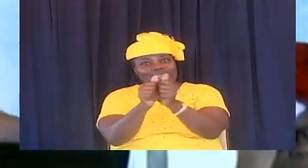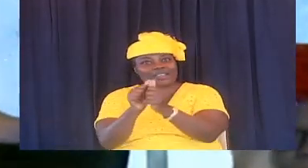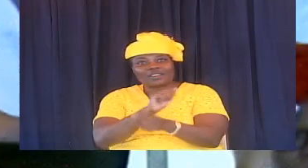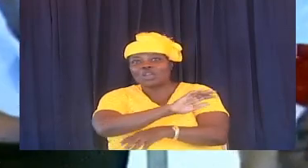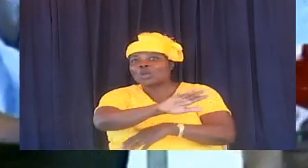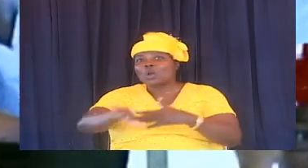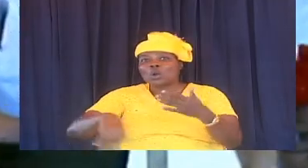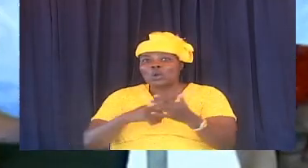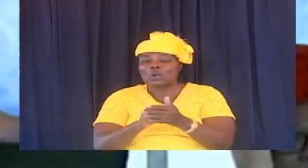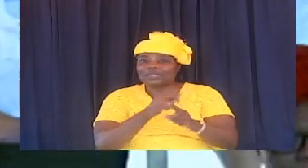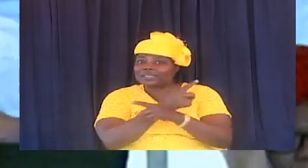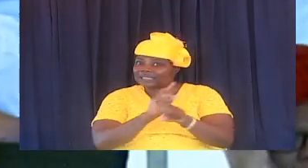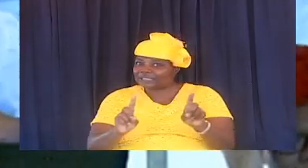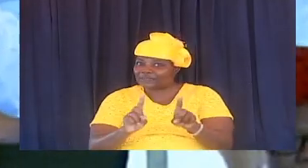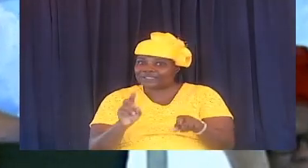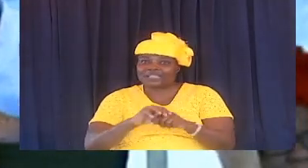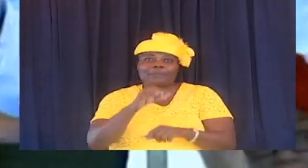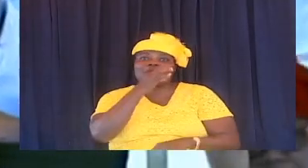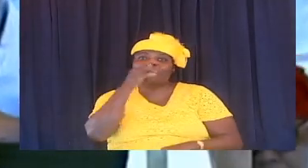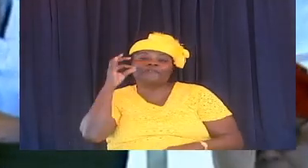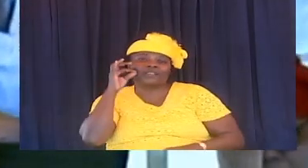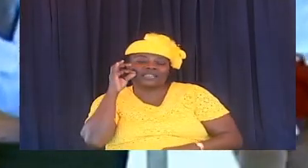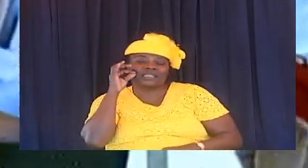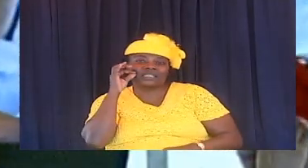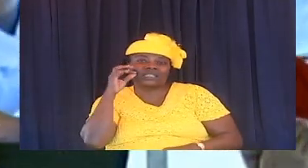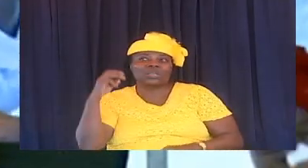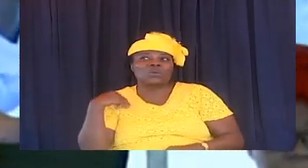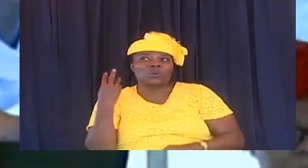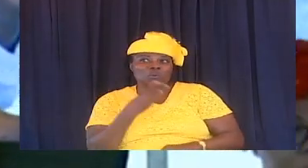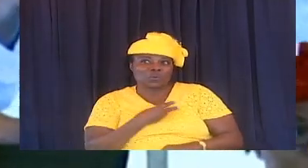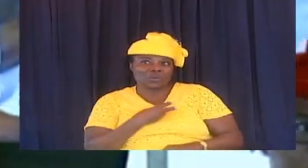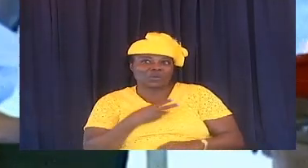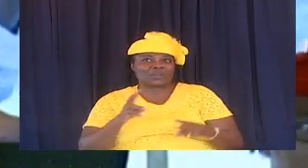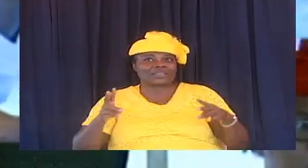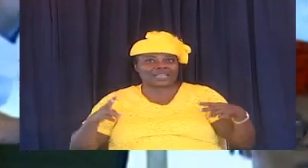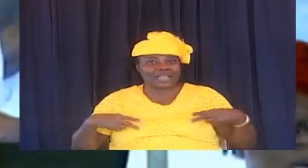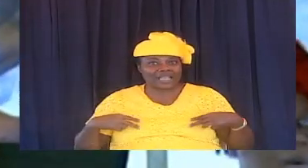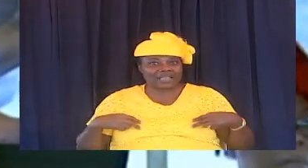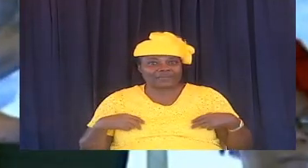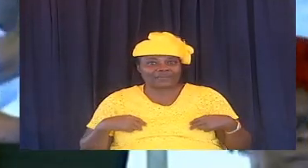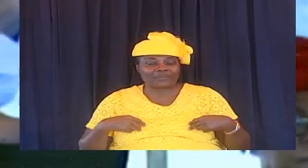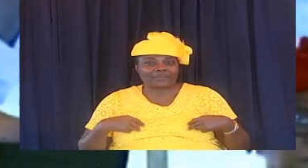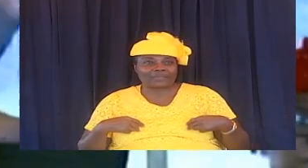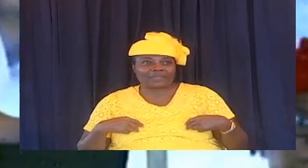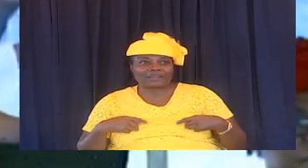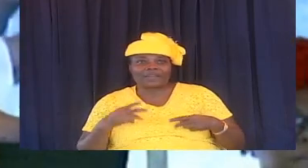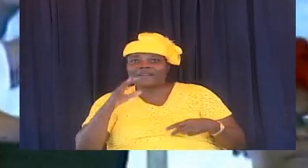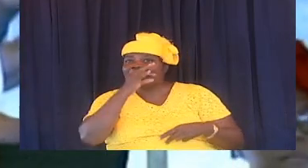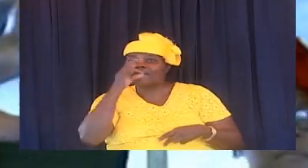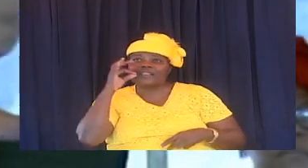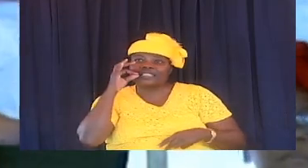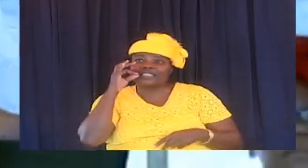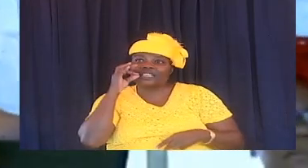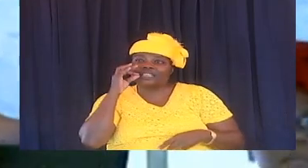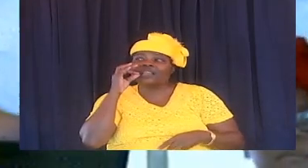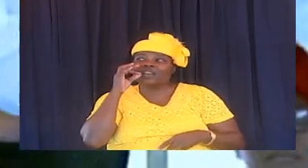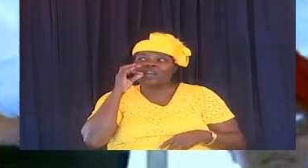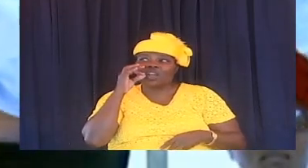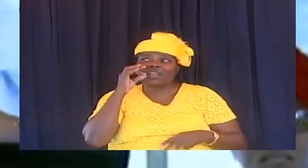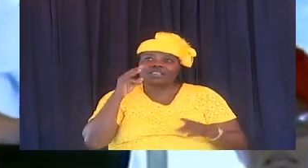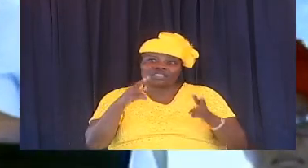of fasting, and we are going to have our corporate fasting on Wednesday. Now,